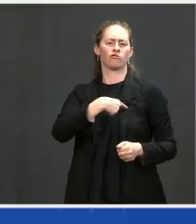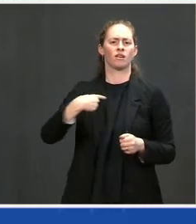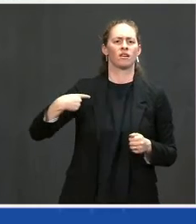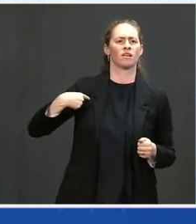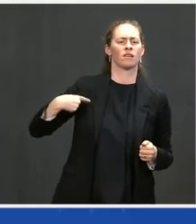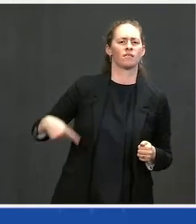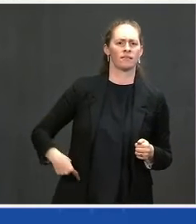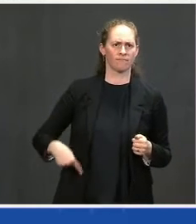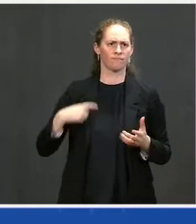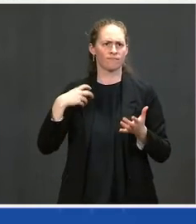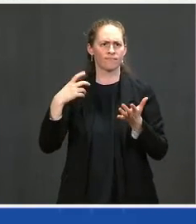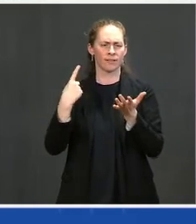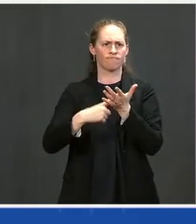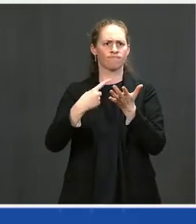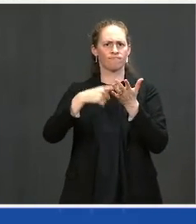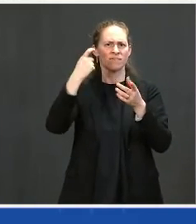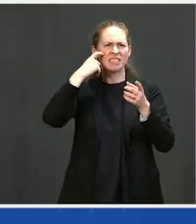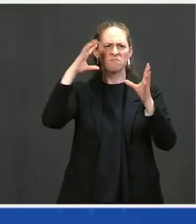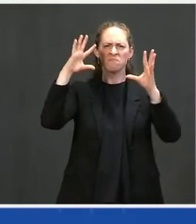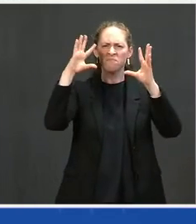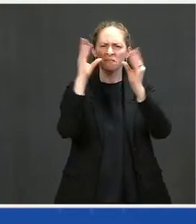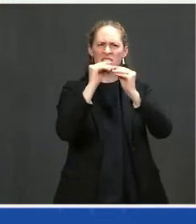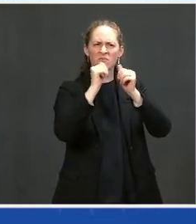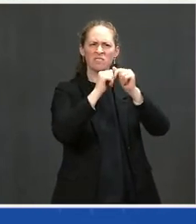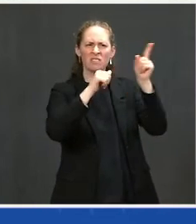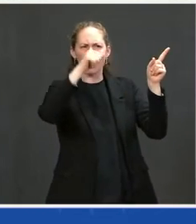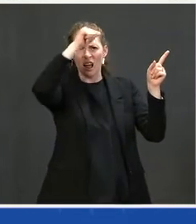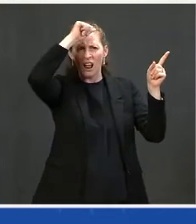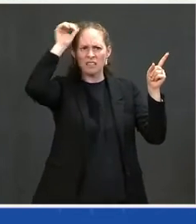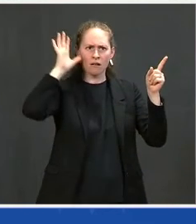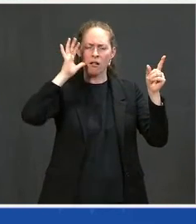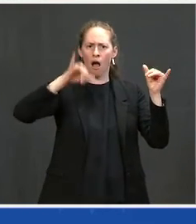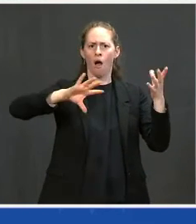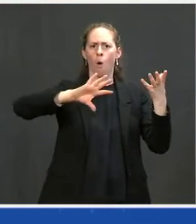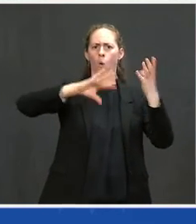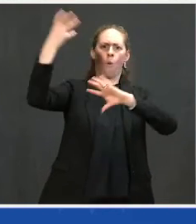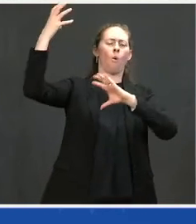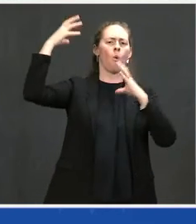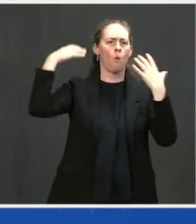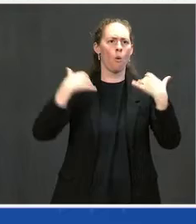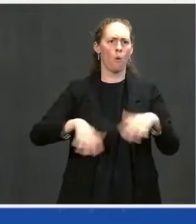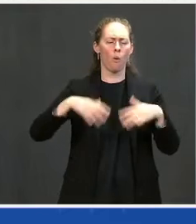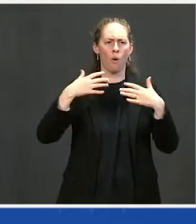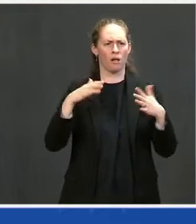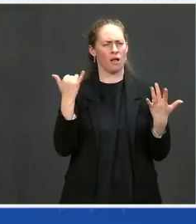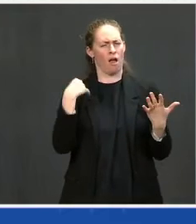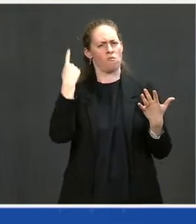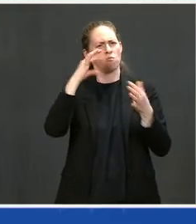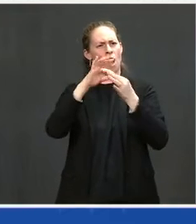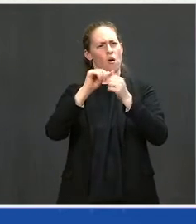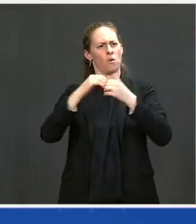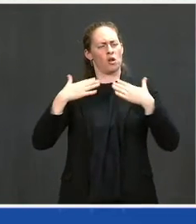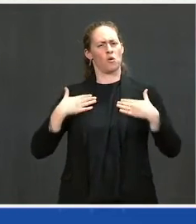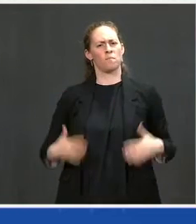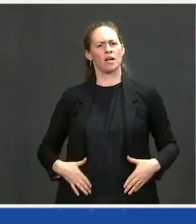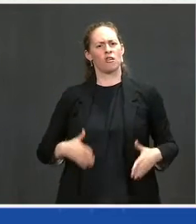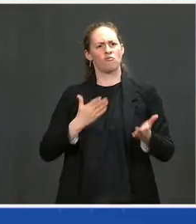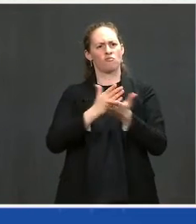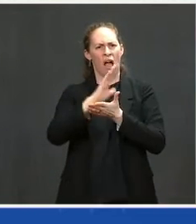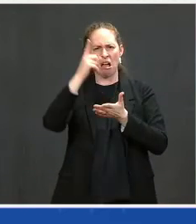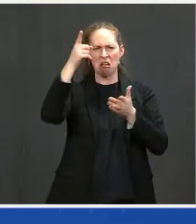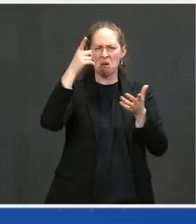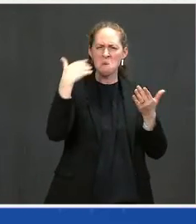that was a little theatrical, and there's the continued human rights abuses. So today, I'm wondering, are you more